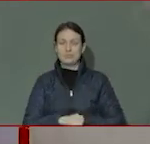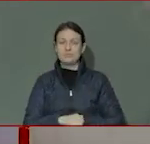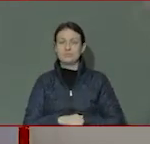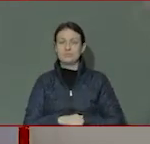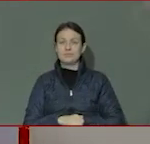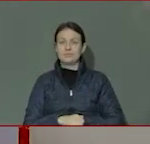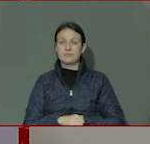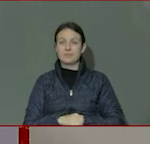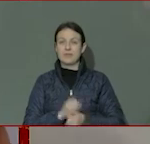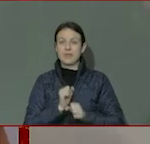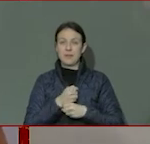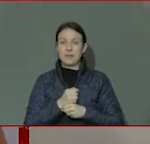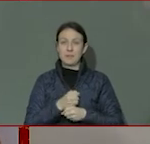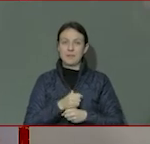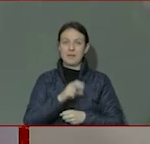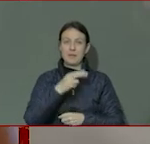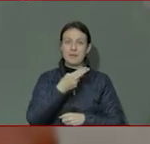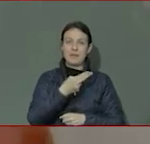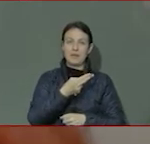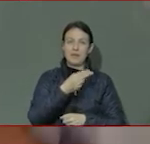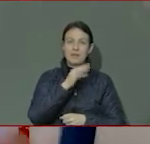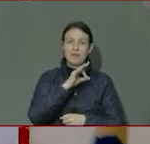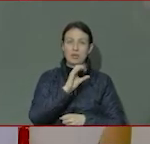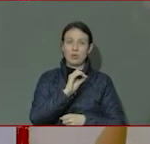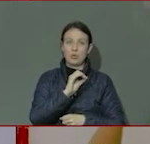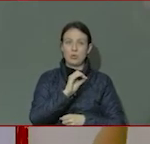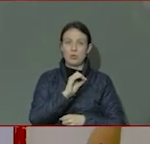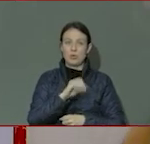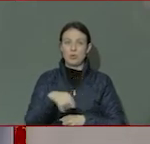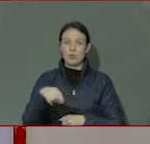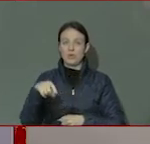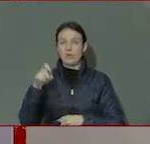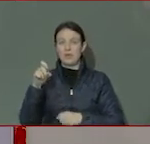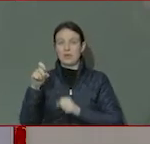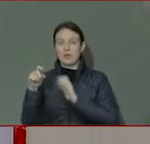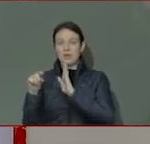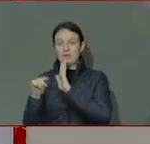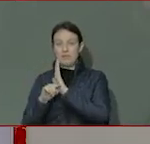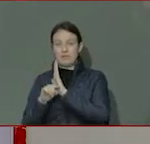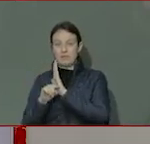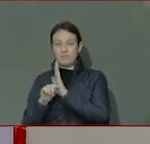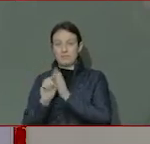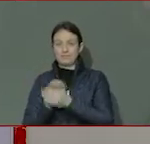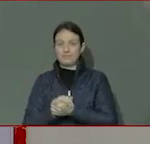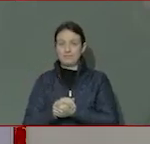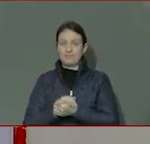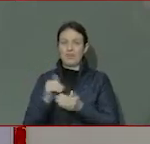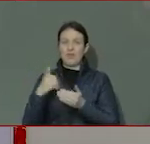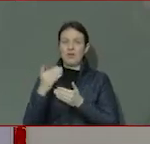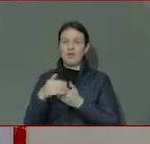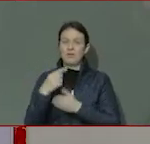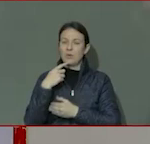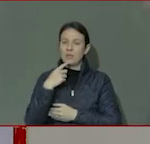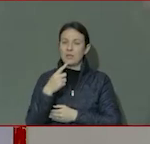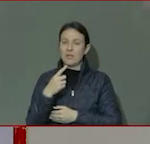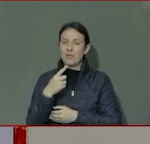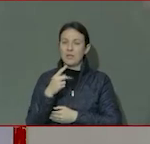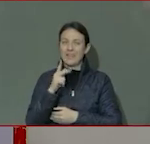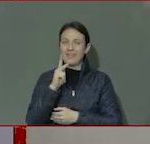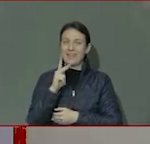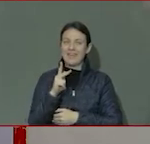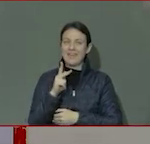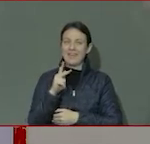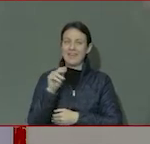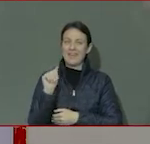So it forms hydronium and X negative ions. And then they tell you that the Ka